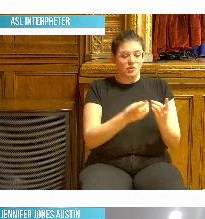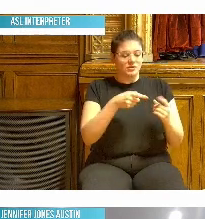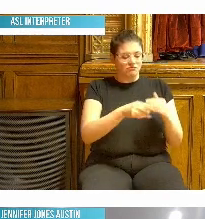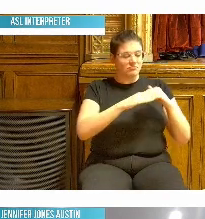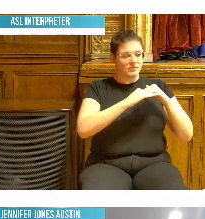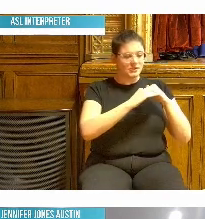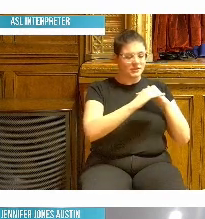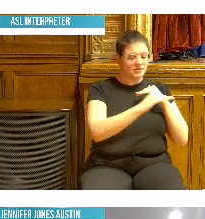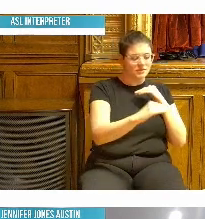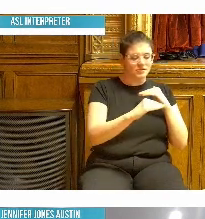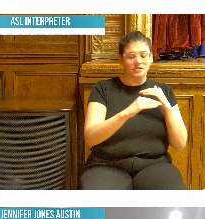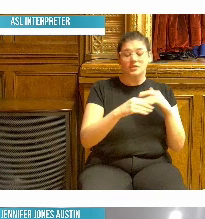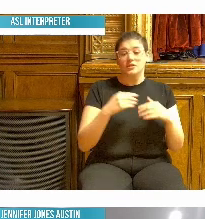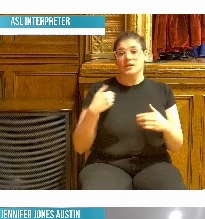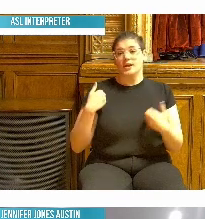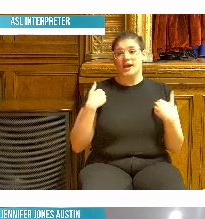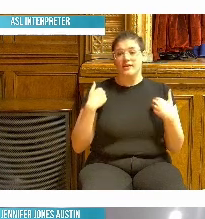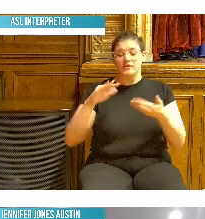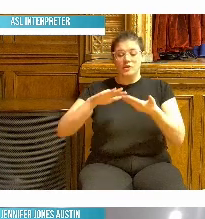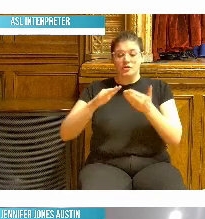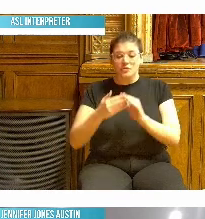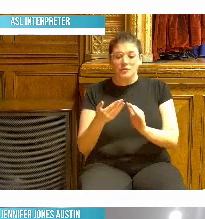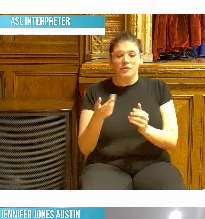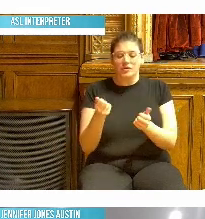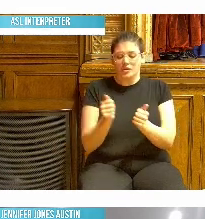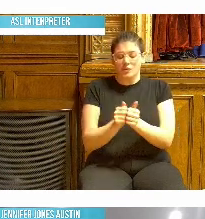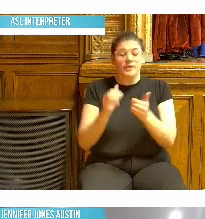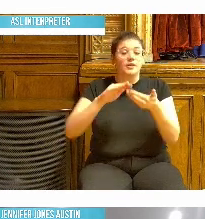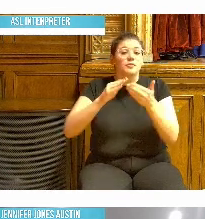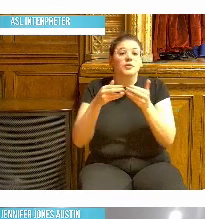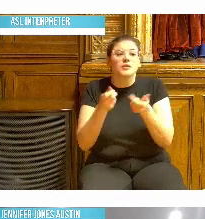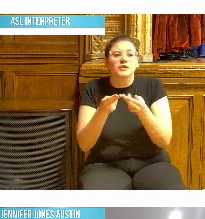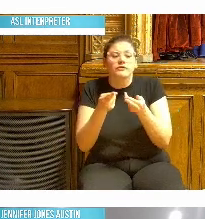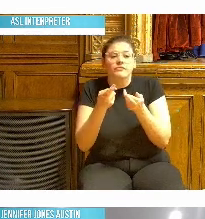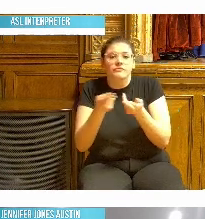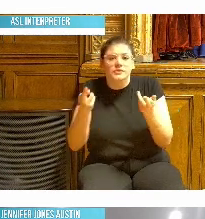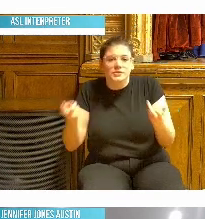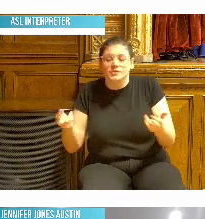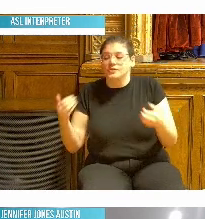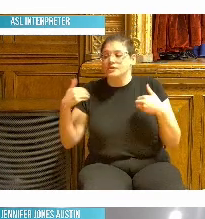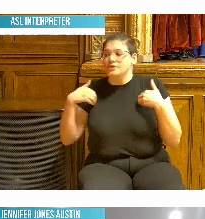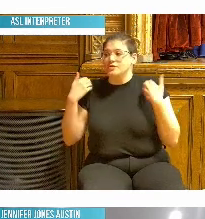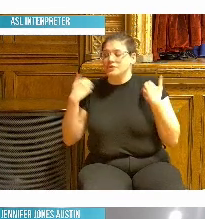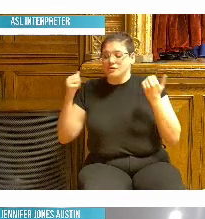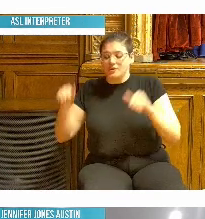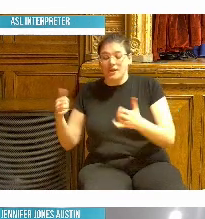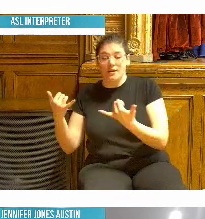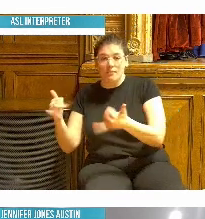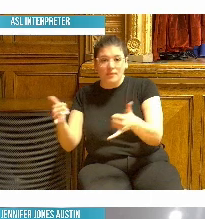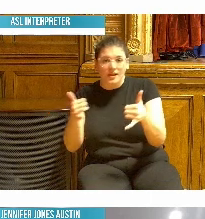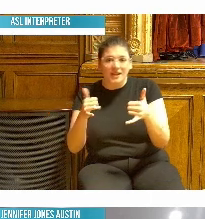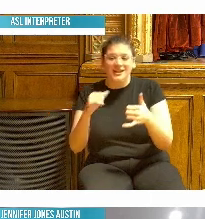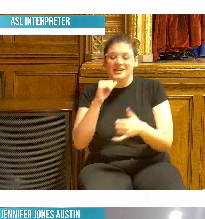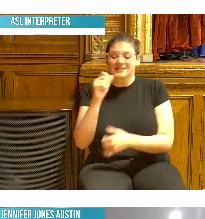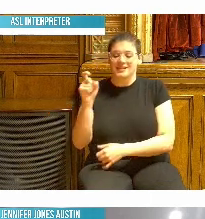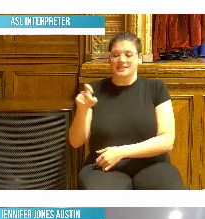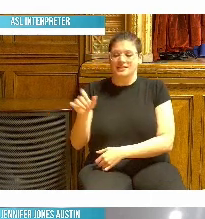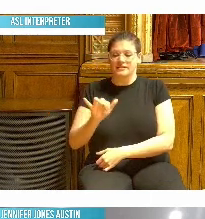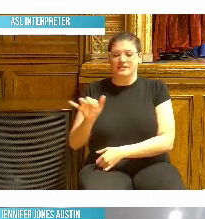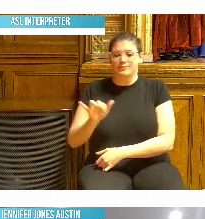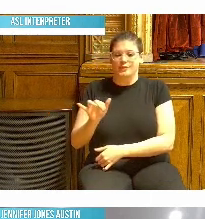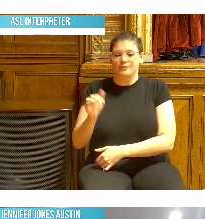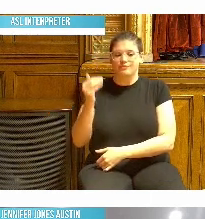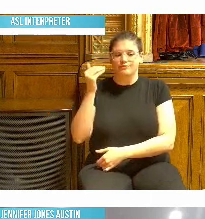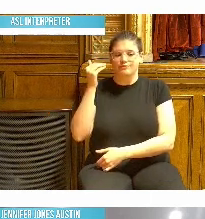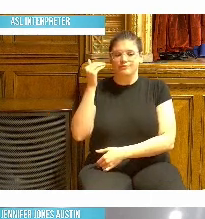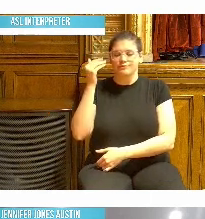community resources and places for children to engage and for youth to be youth and not have to be anything else is one